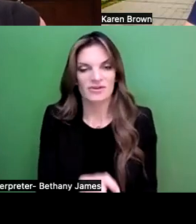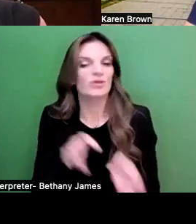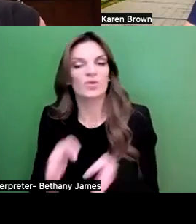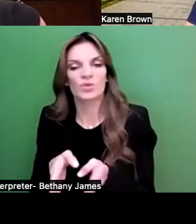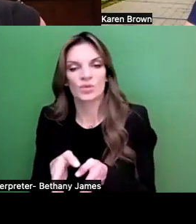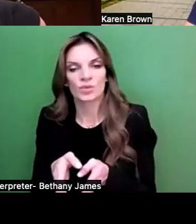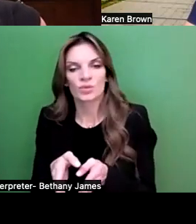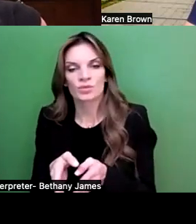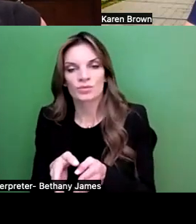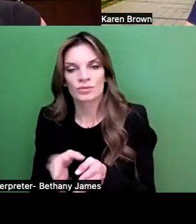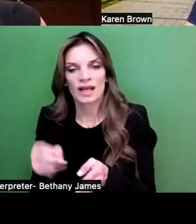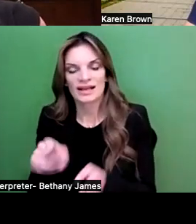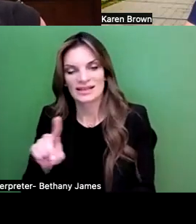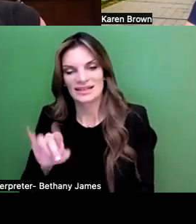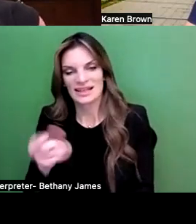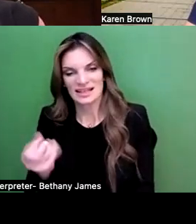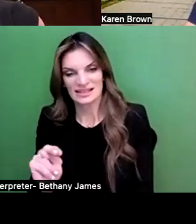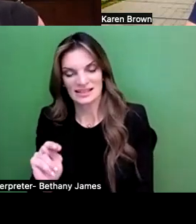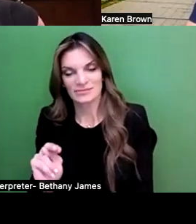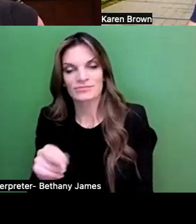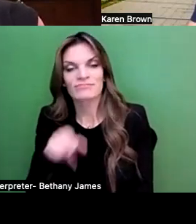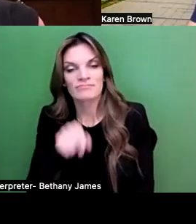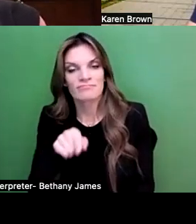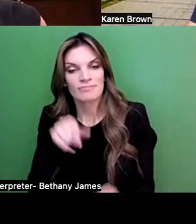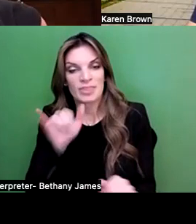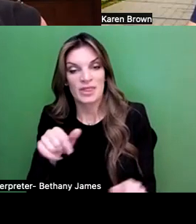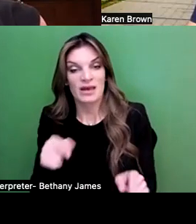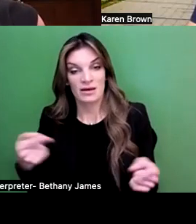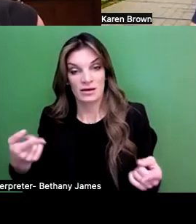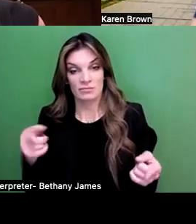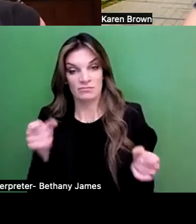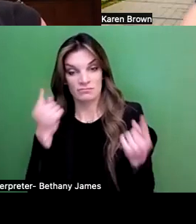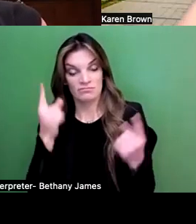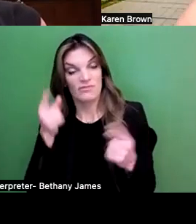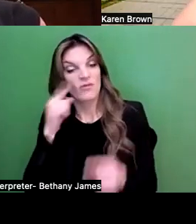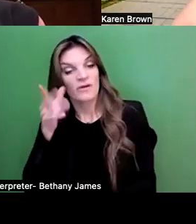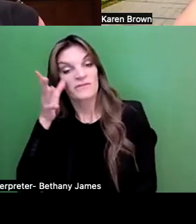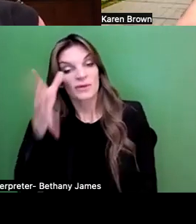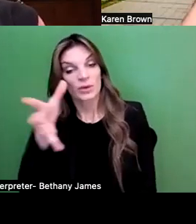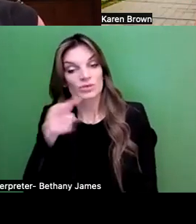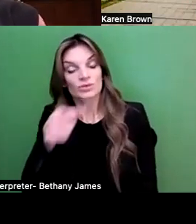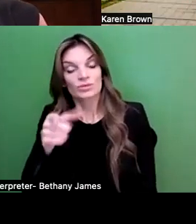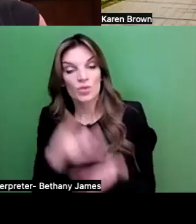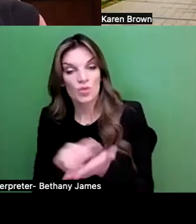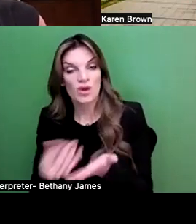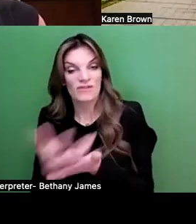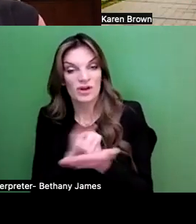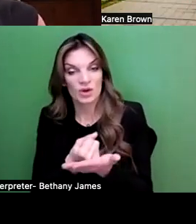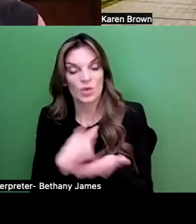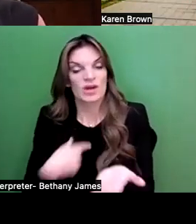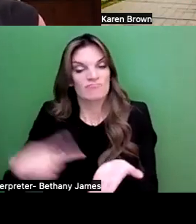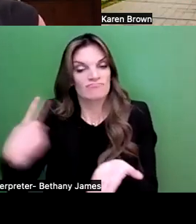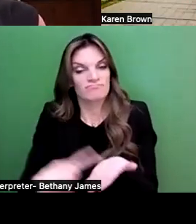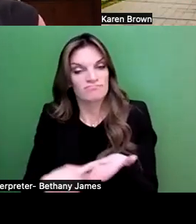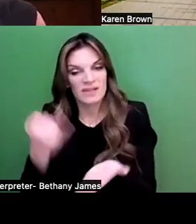village, that would afford them income and revenue for the future. And I think if everybody